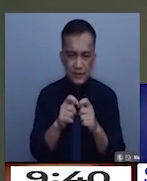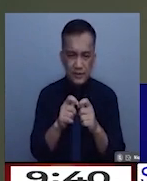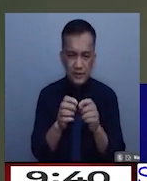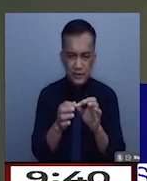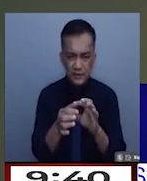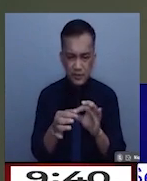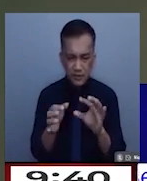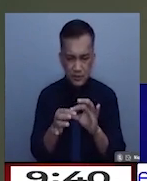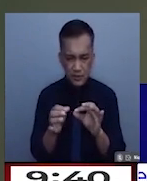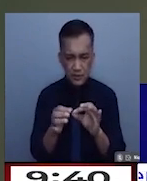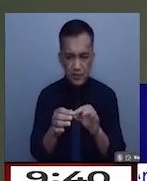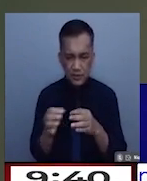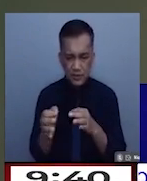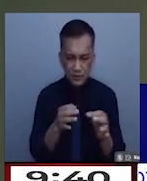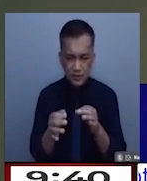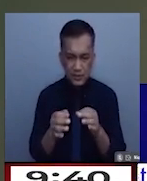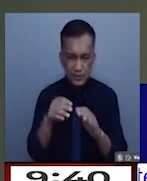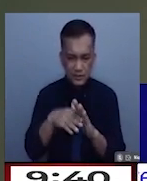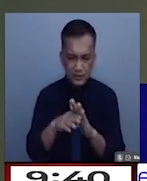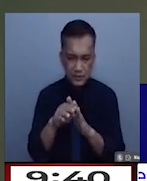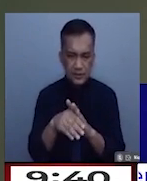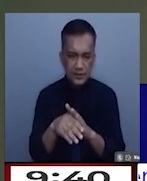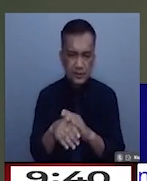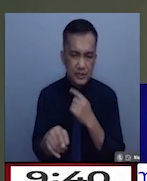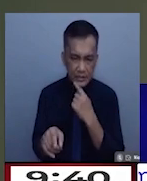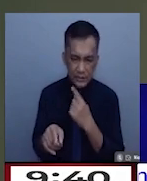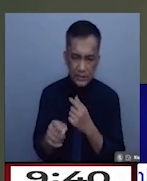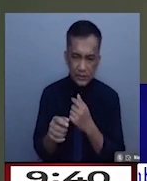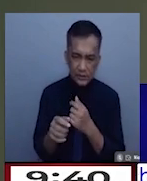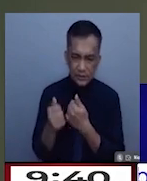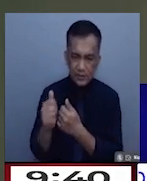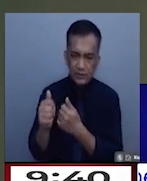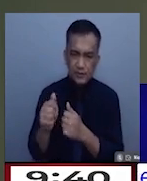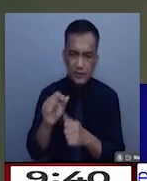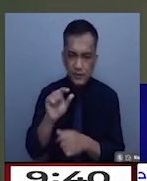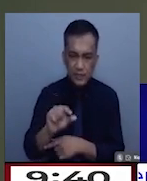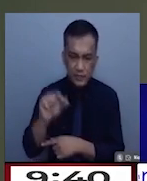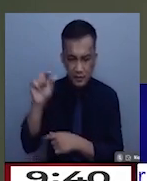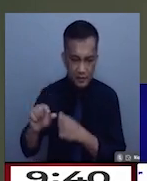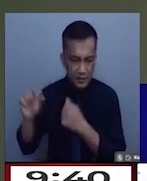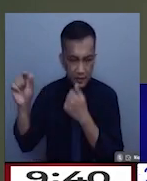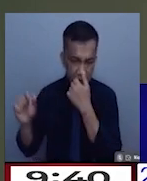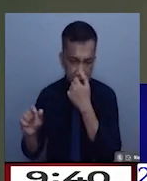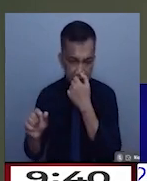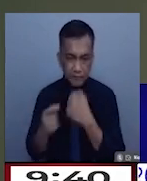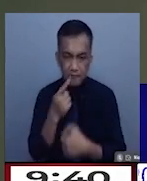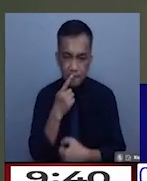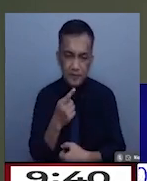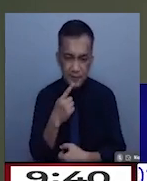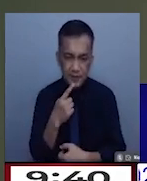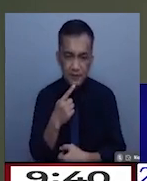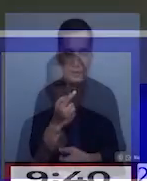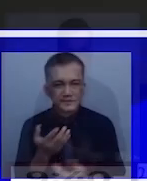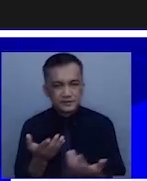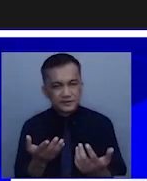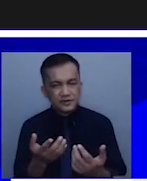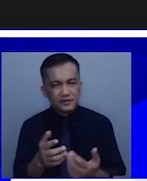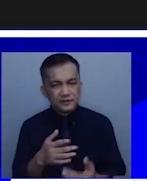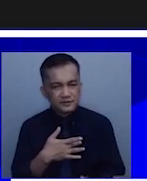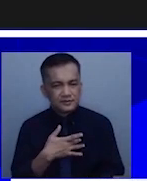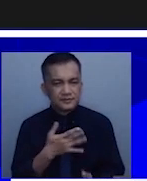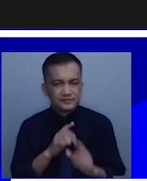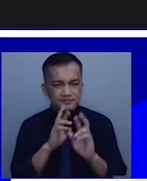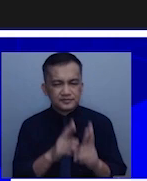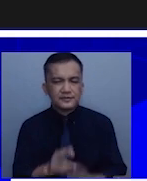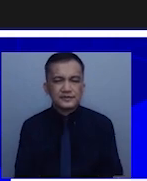inflation and even tend to use the same graphics? What's your stance on this? Oh, thank you